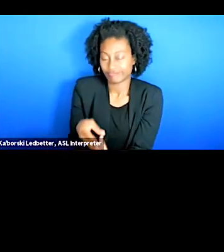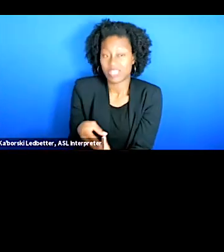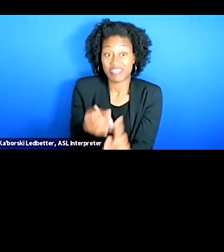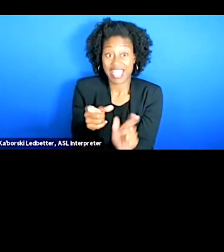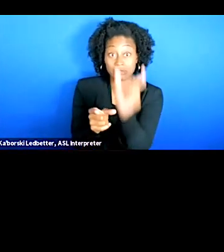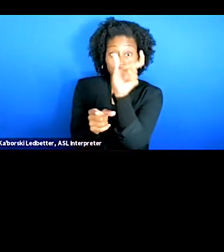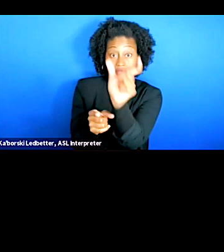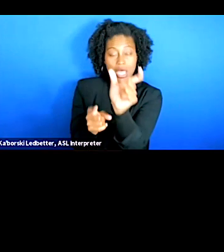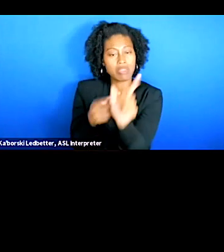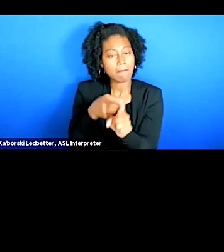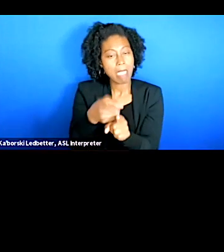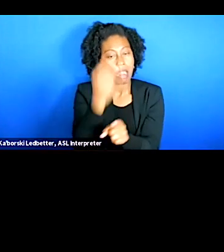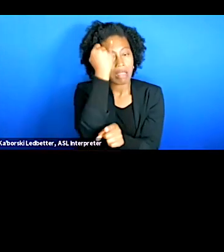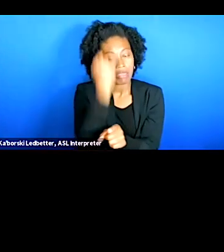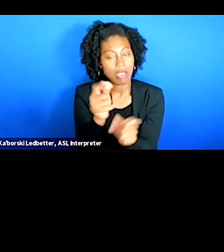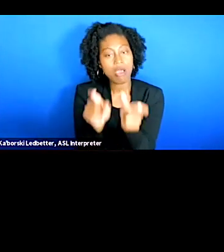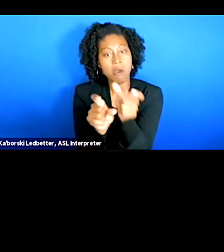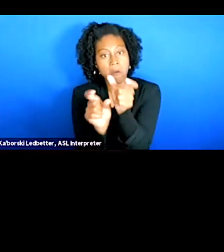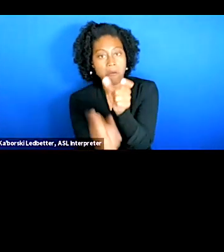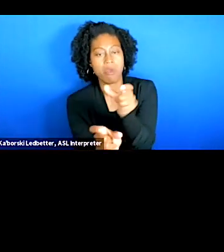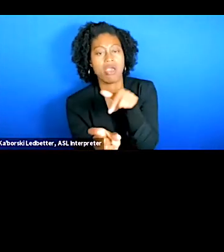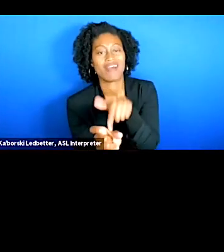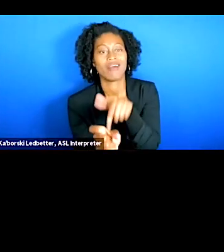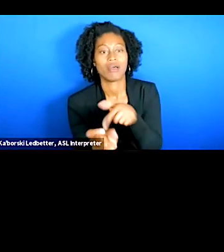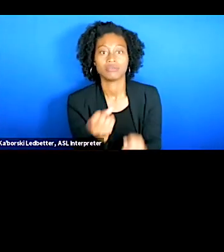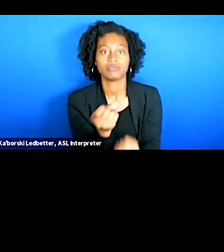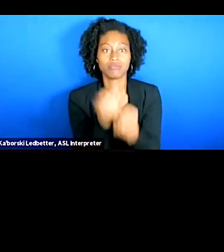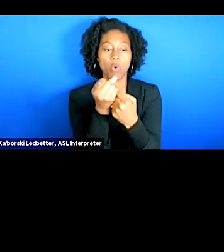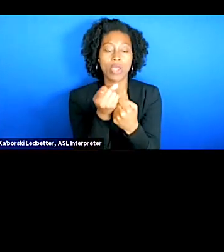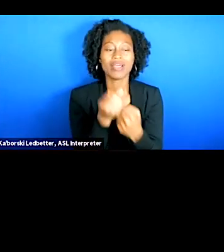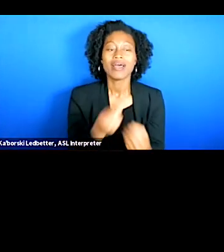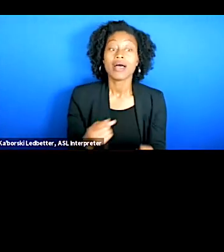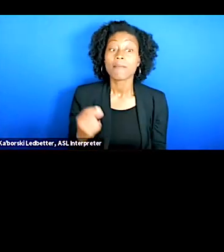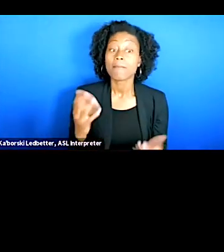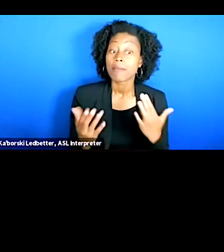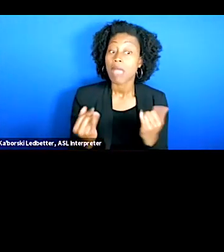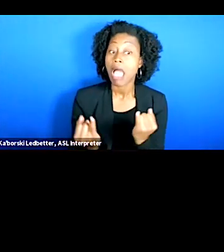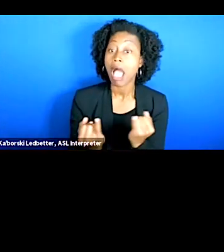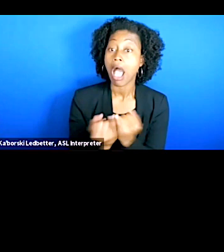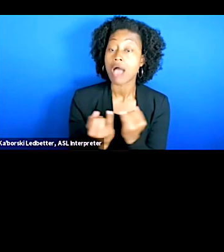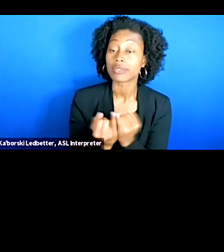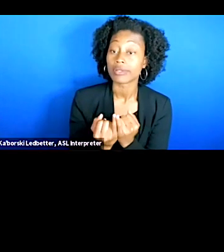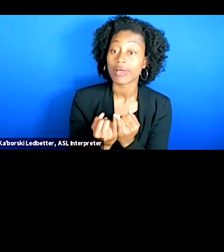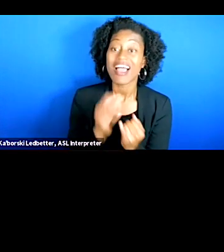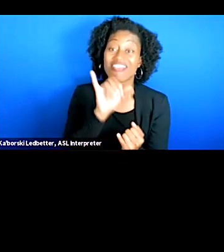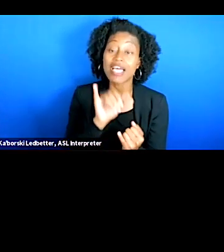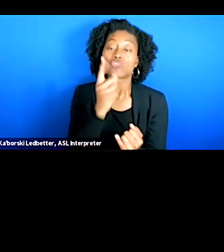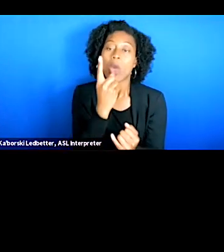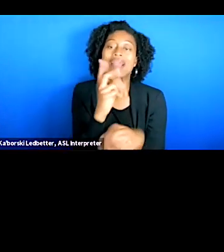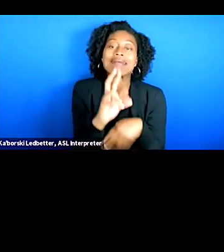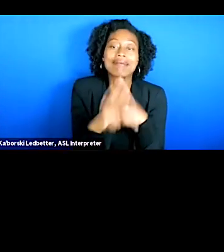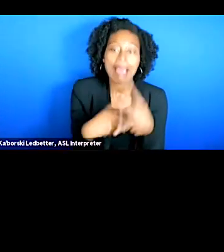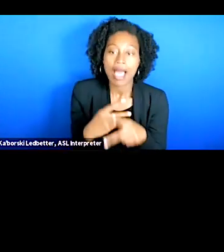idea. In this instance, isolation is a particular kind of social discomfort, as well